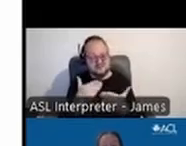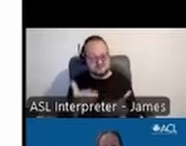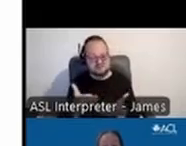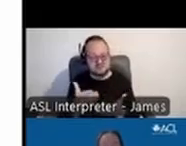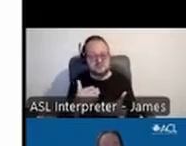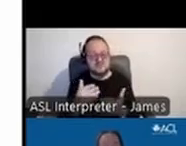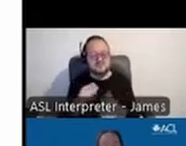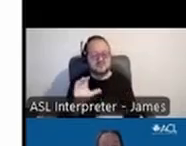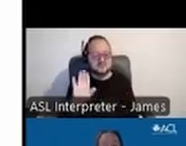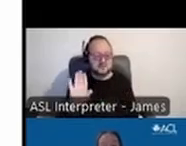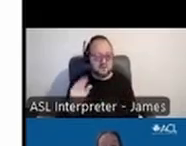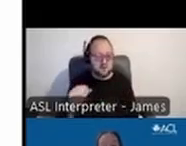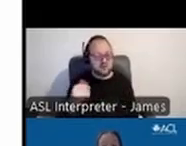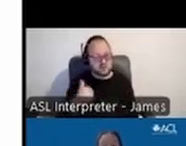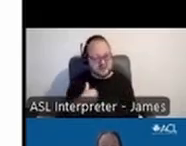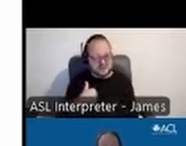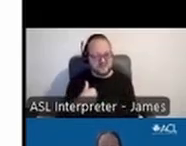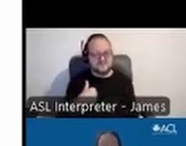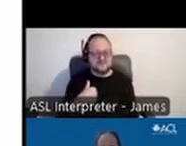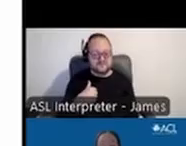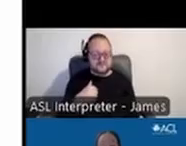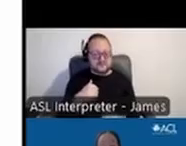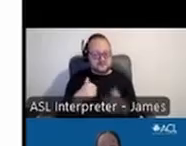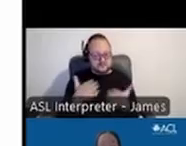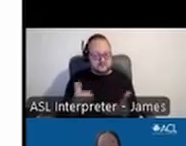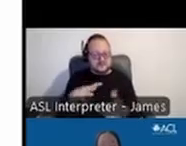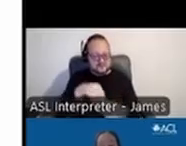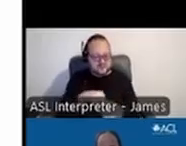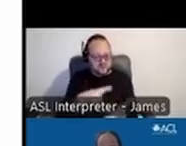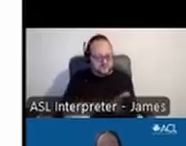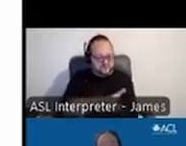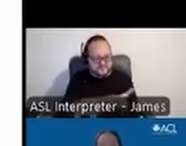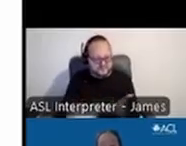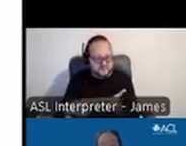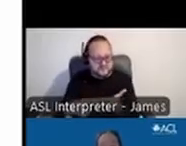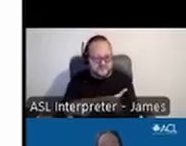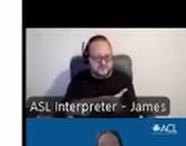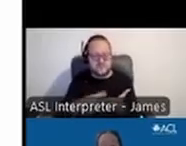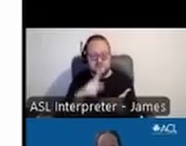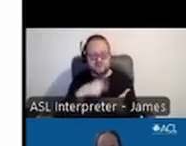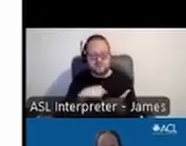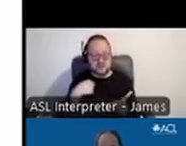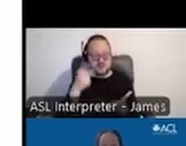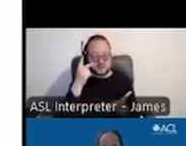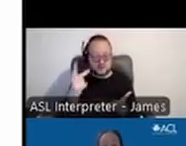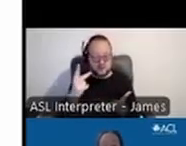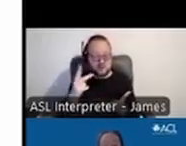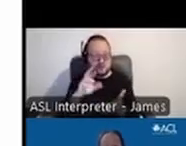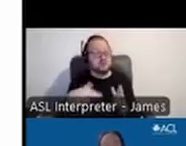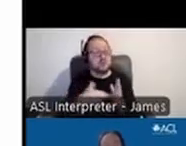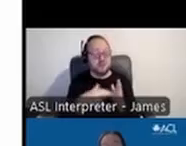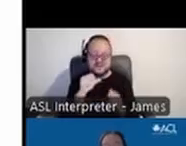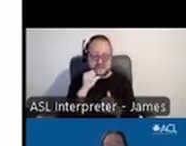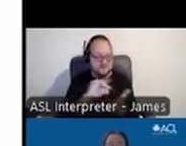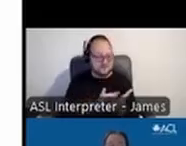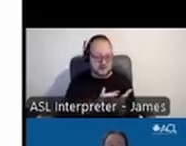have a seat at the table. And we saw a shift in our healthcare partners really recognizing the role that non-medical